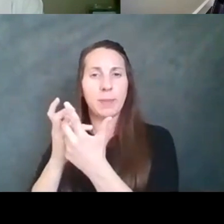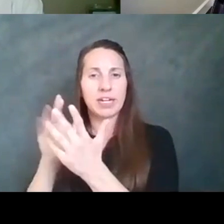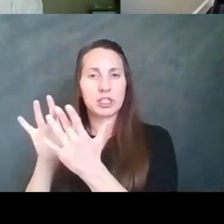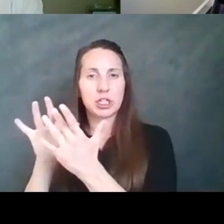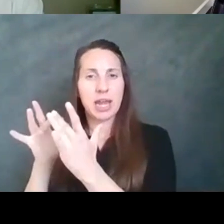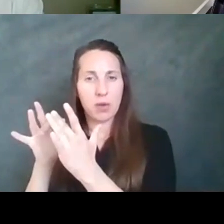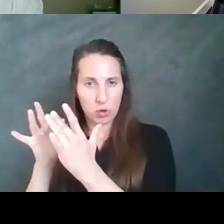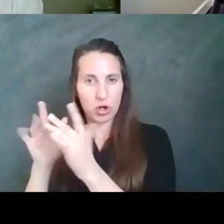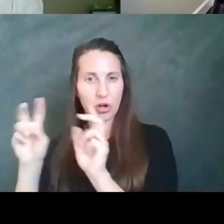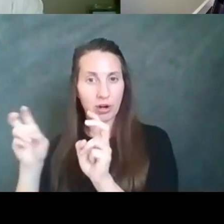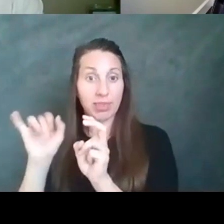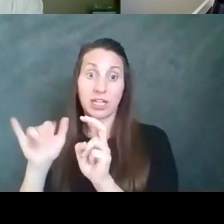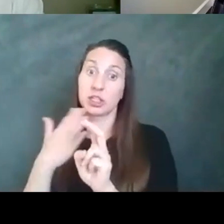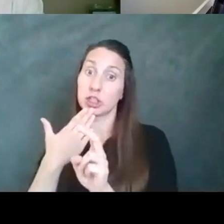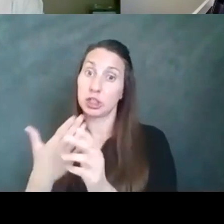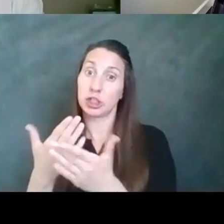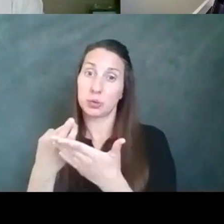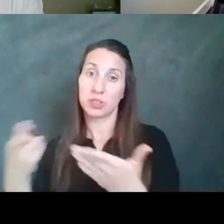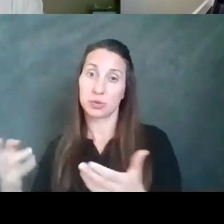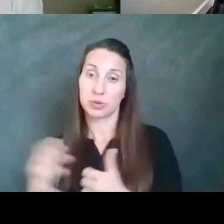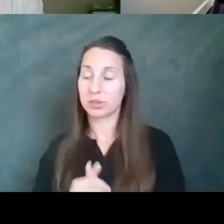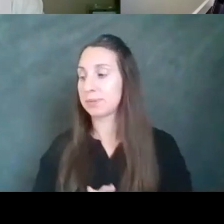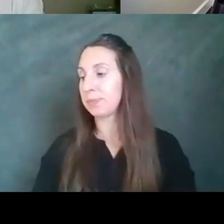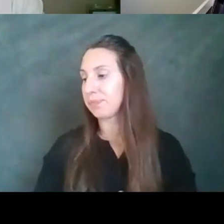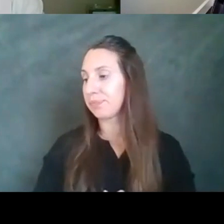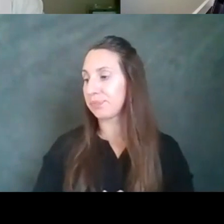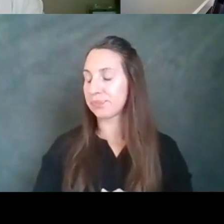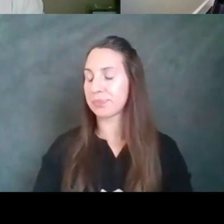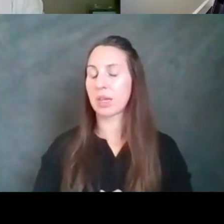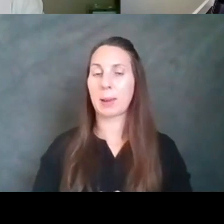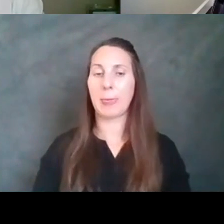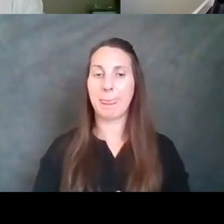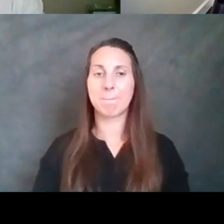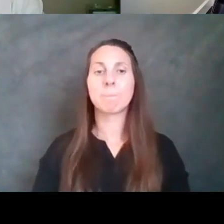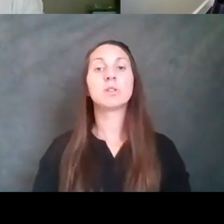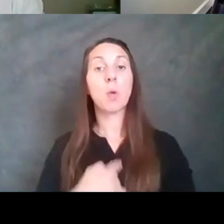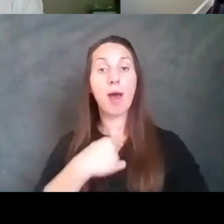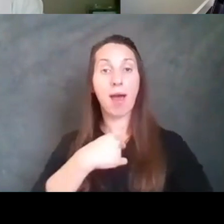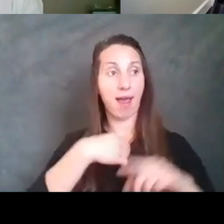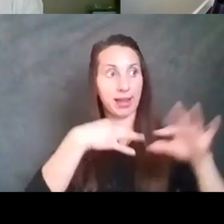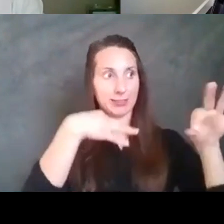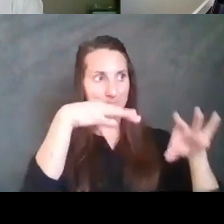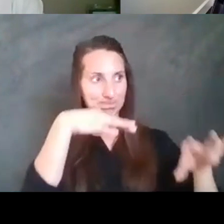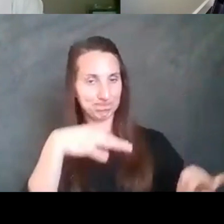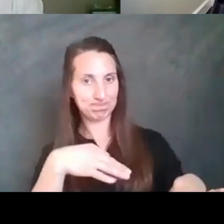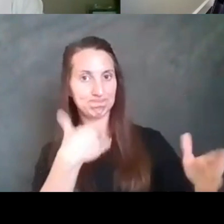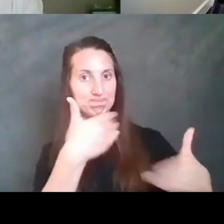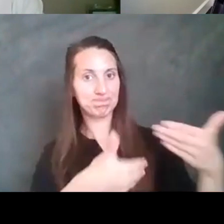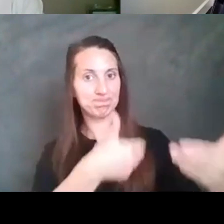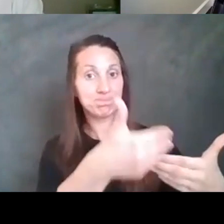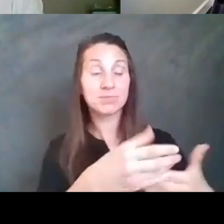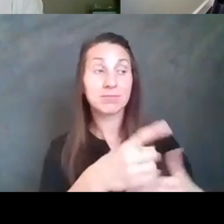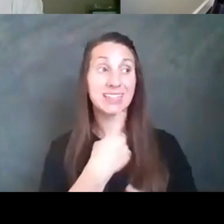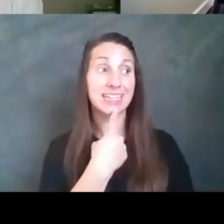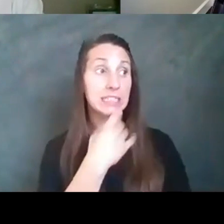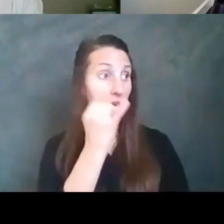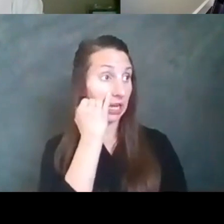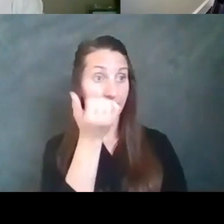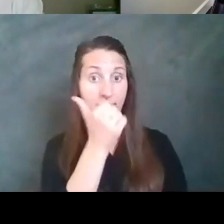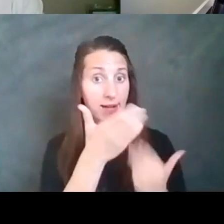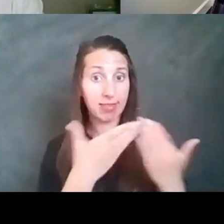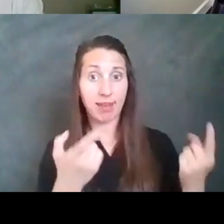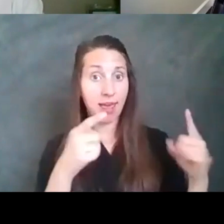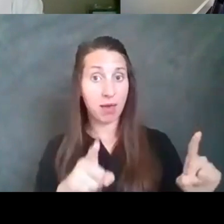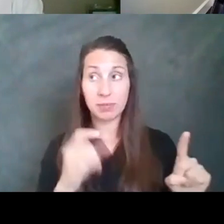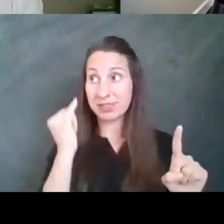out there. And I walk them through it. And then I say, if anything happens, if they don't do